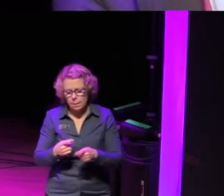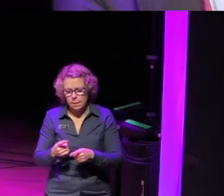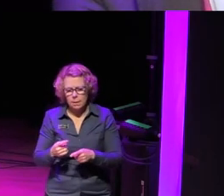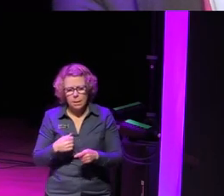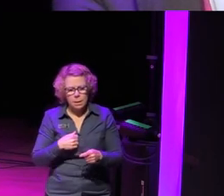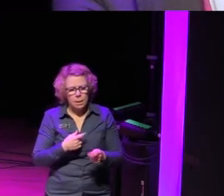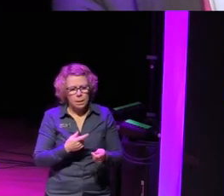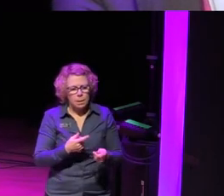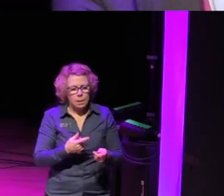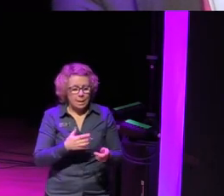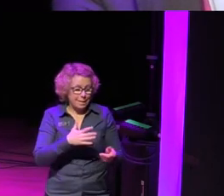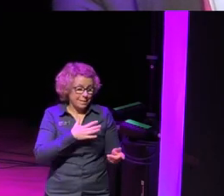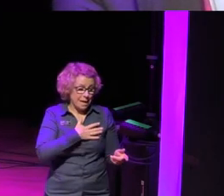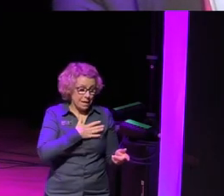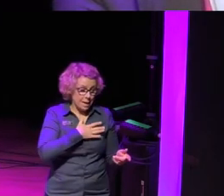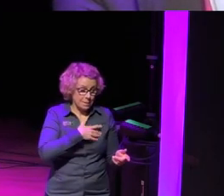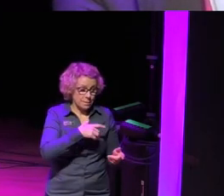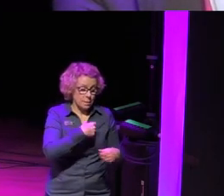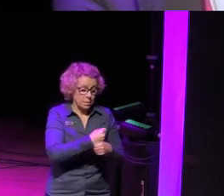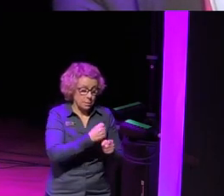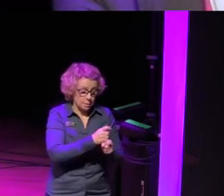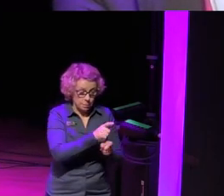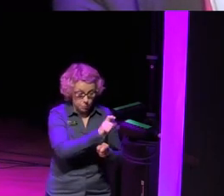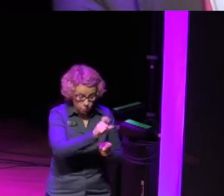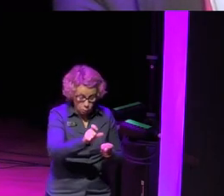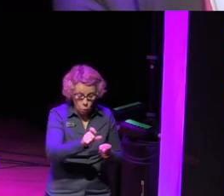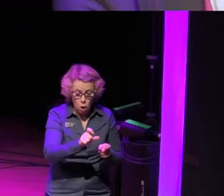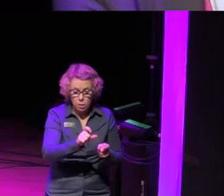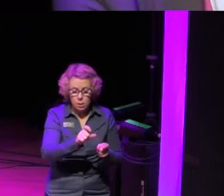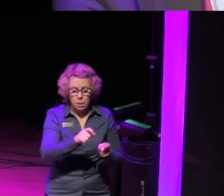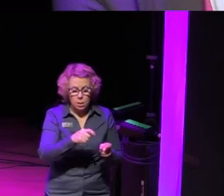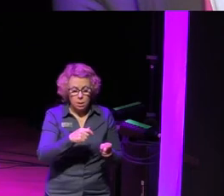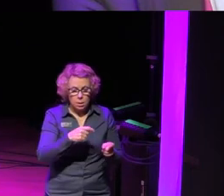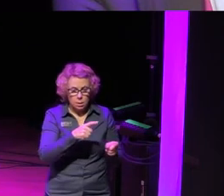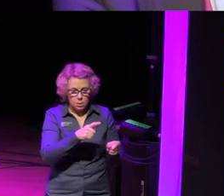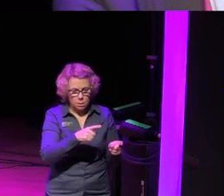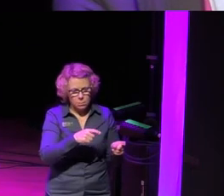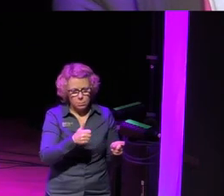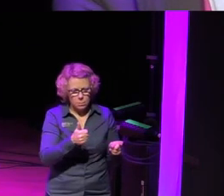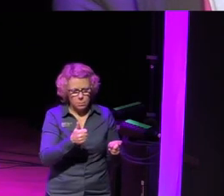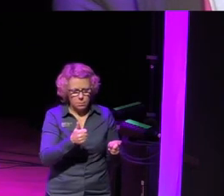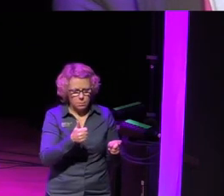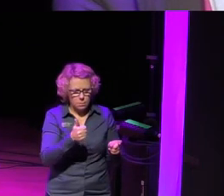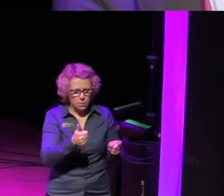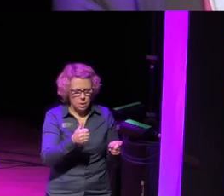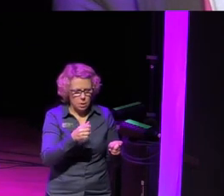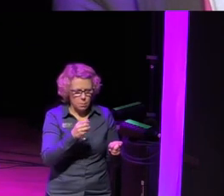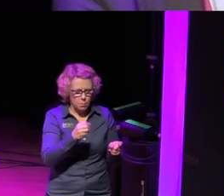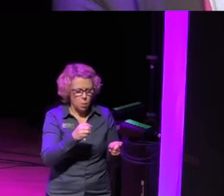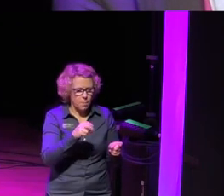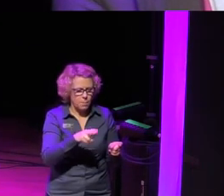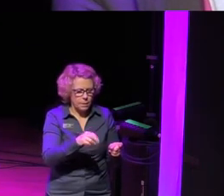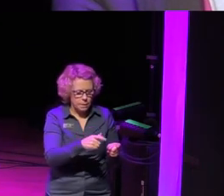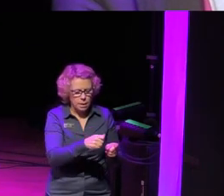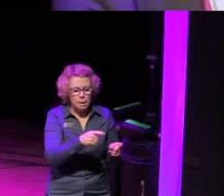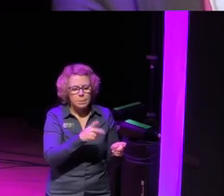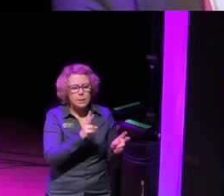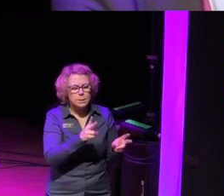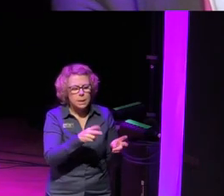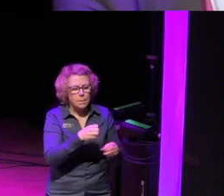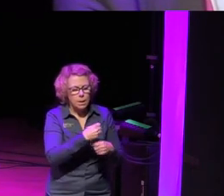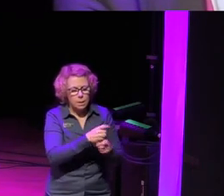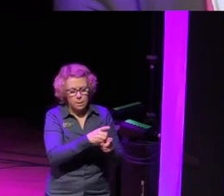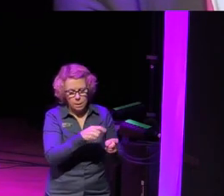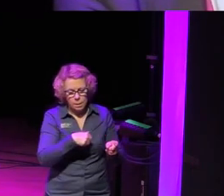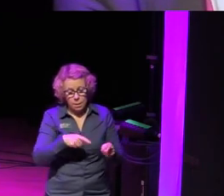a Canadian company called Bombardier. And I was told that there is something brewing in Sweden about the same company. And